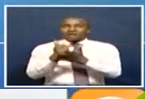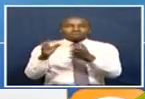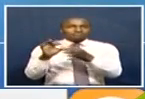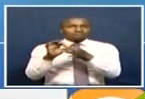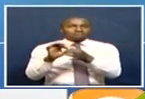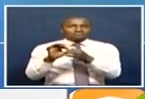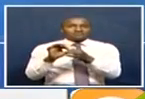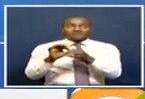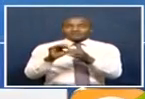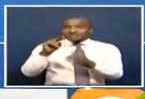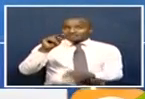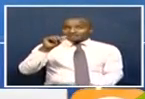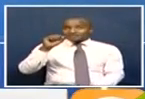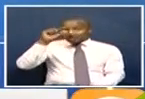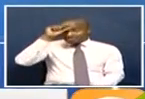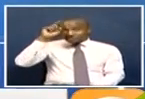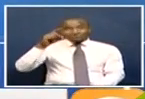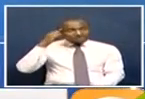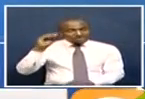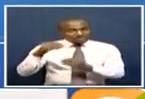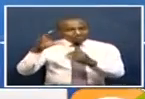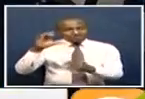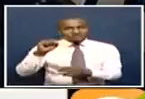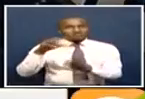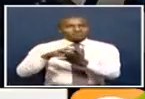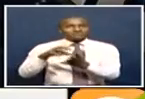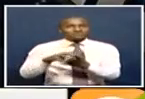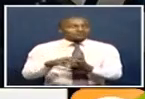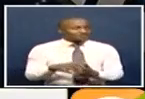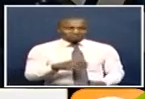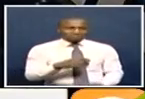NASA government should consider him for CS position. I'm above CS.